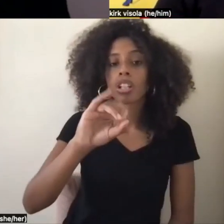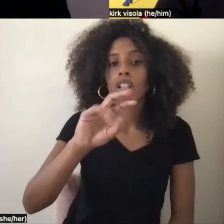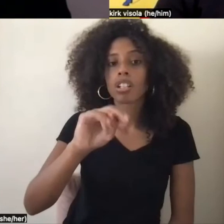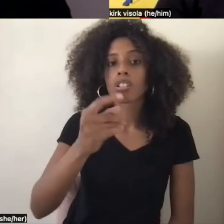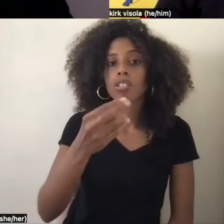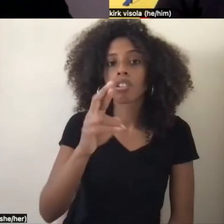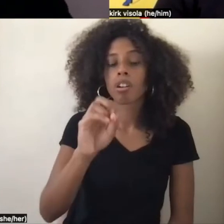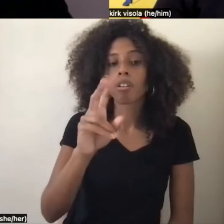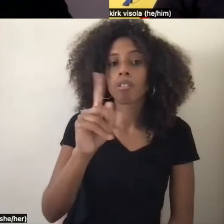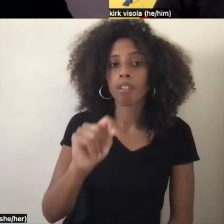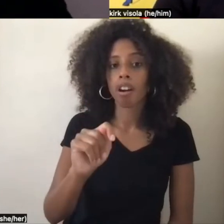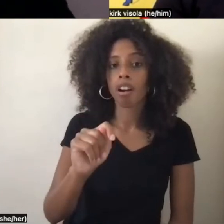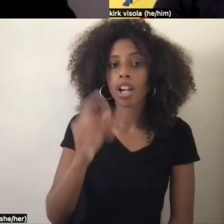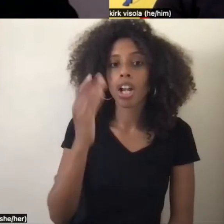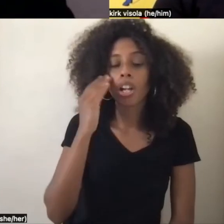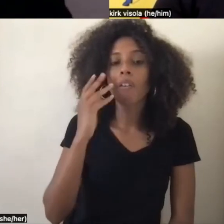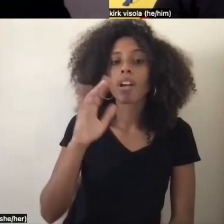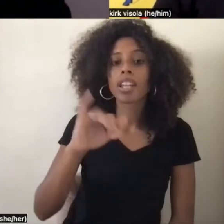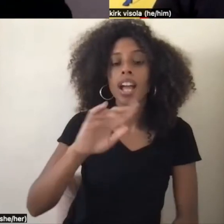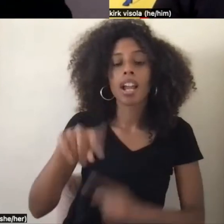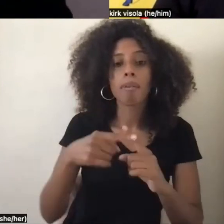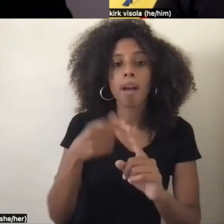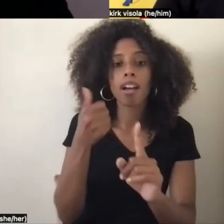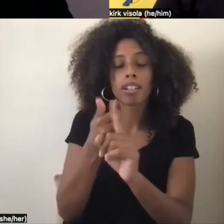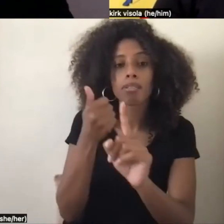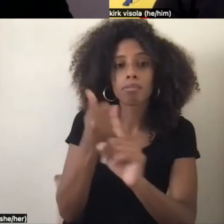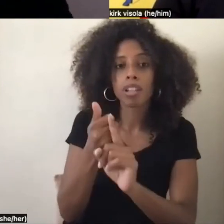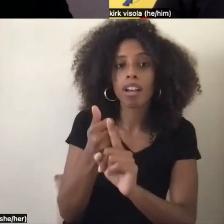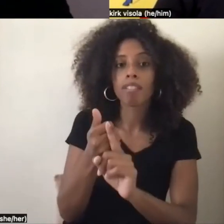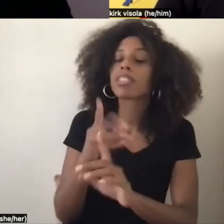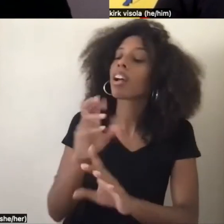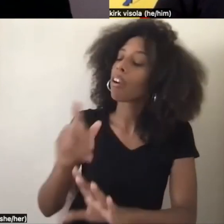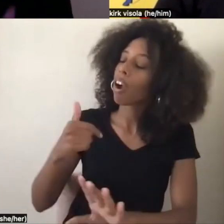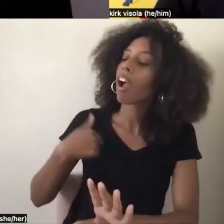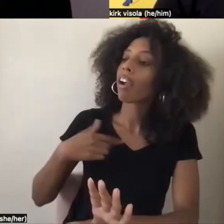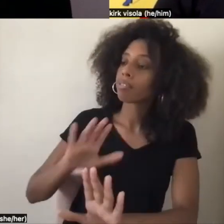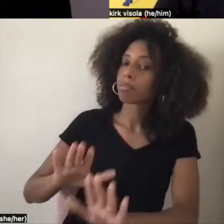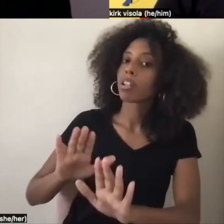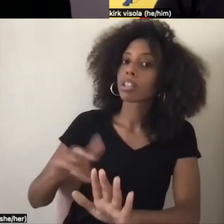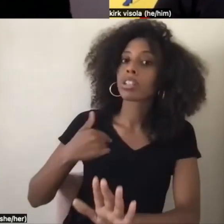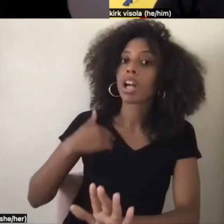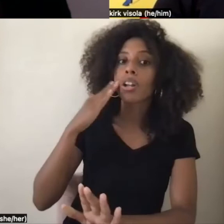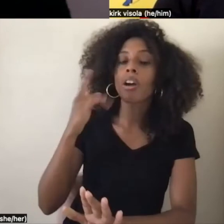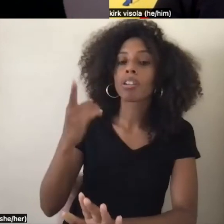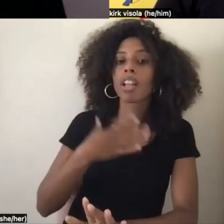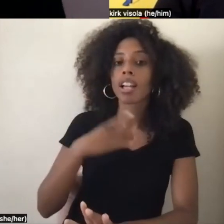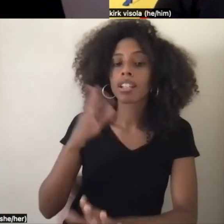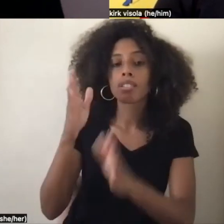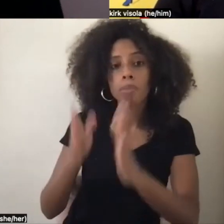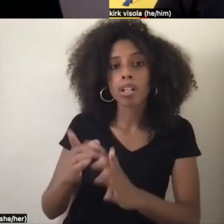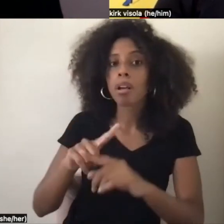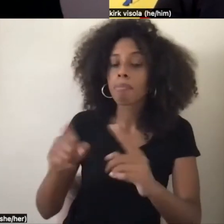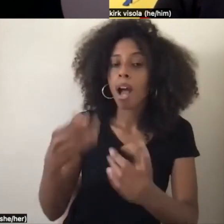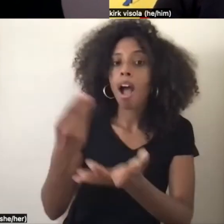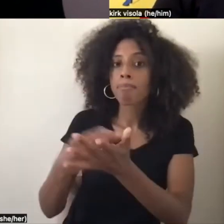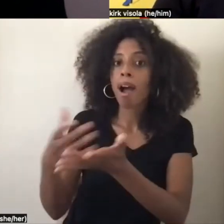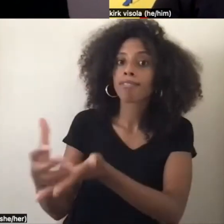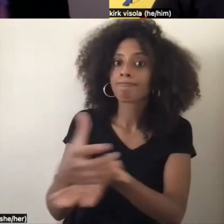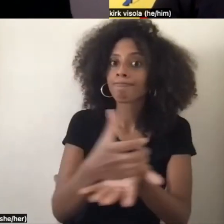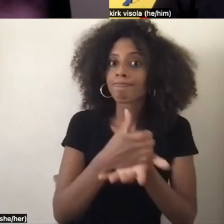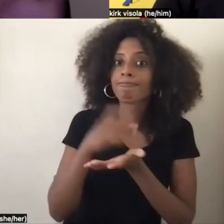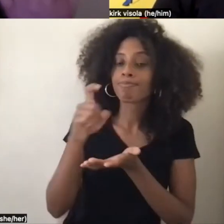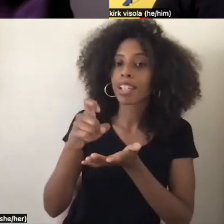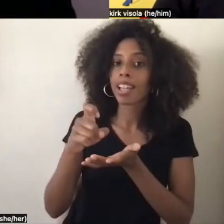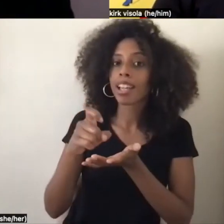like, hey, chill out. I know that you like this person, but we do need money. The bank account does need to be filled.